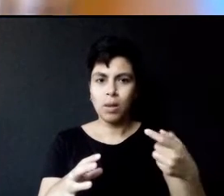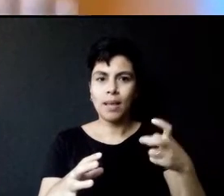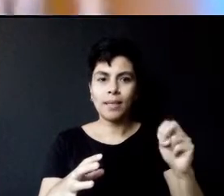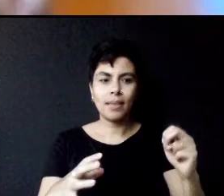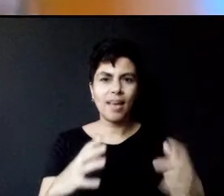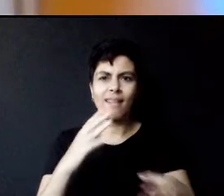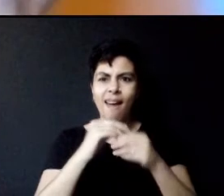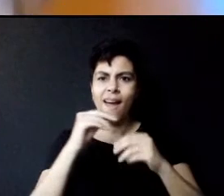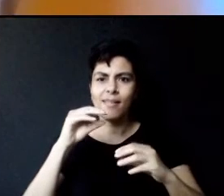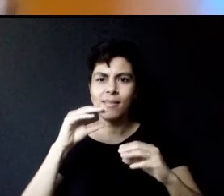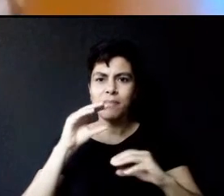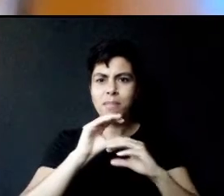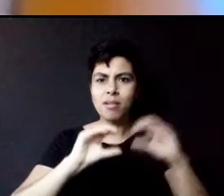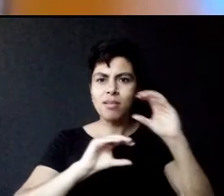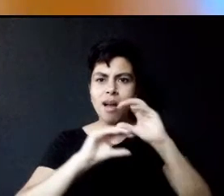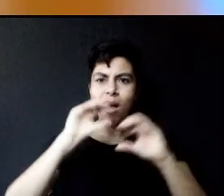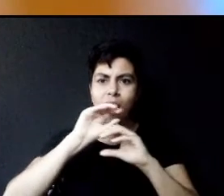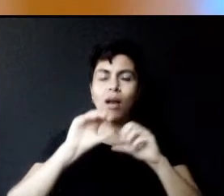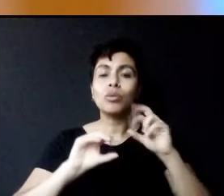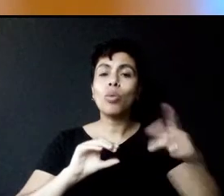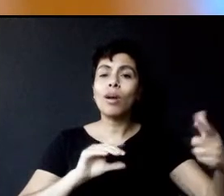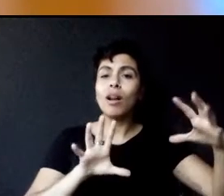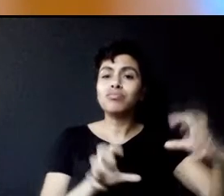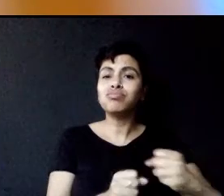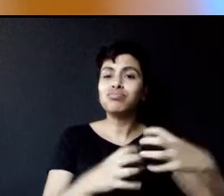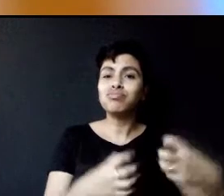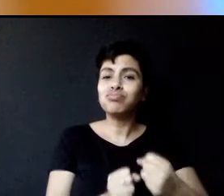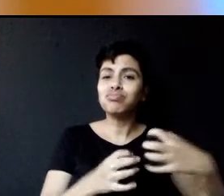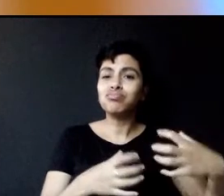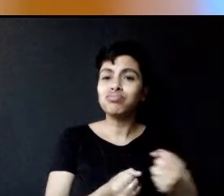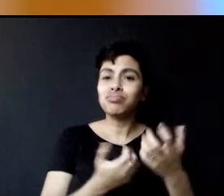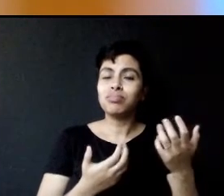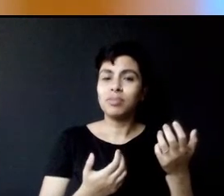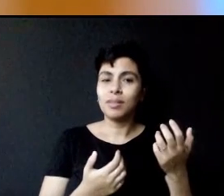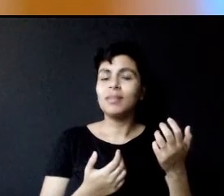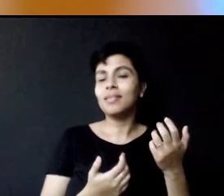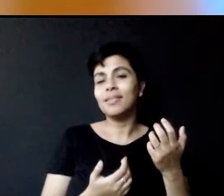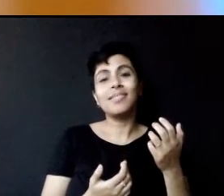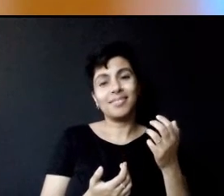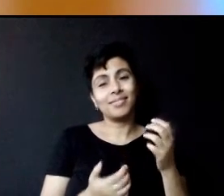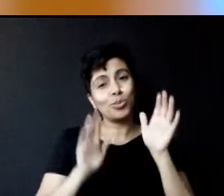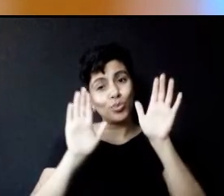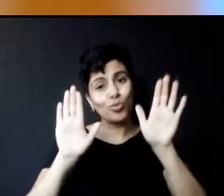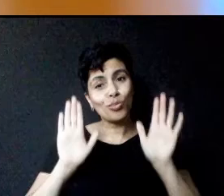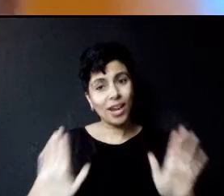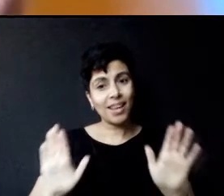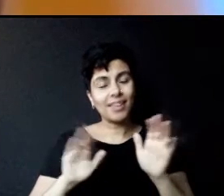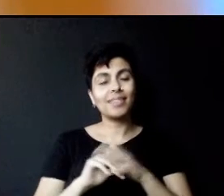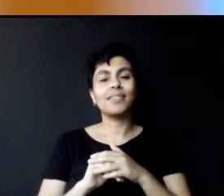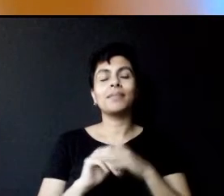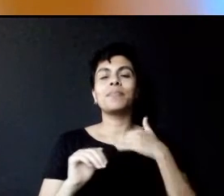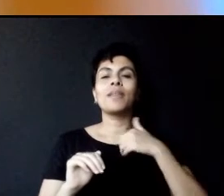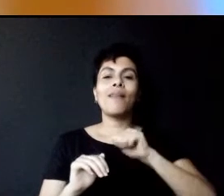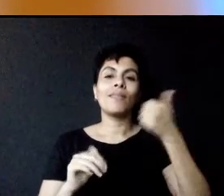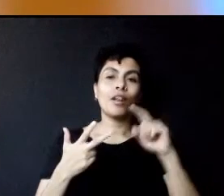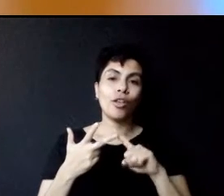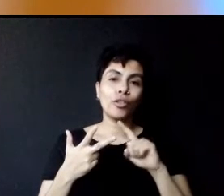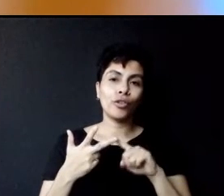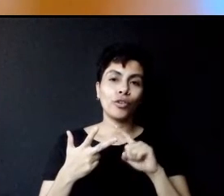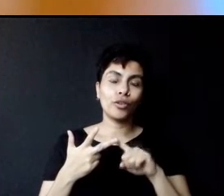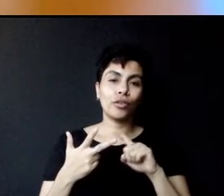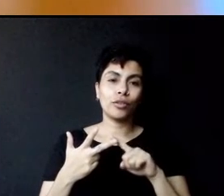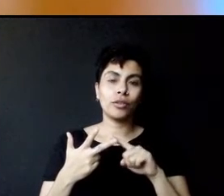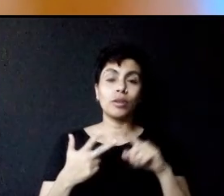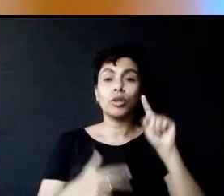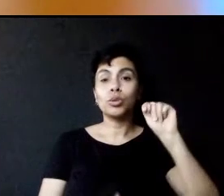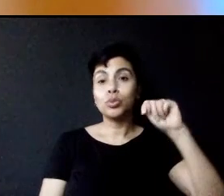and building with it and even just squishing it and being able to feel it in your hands is really great. We have another one where we